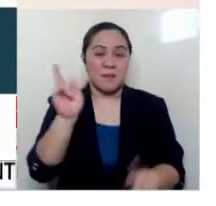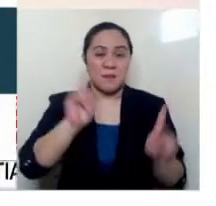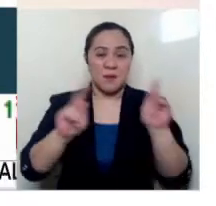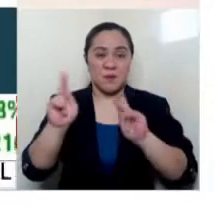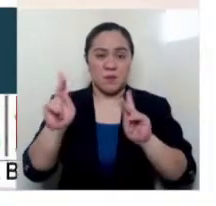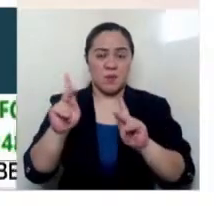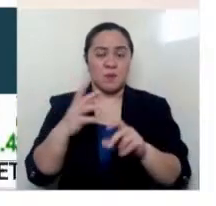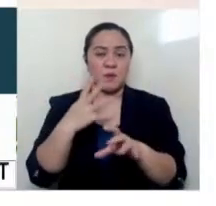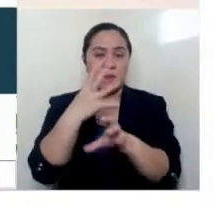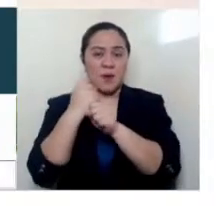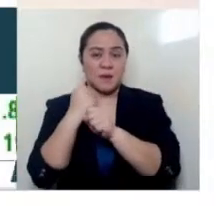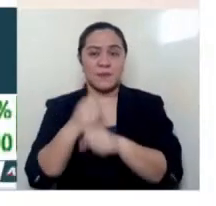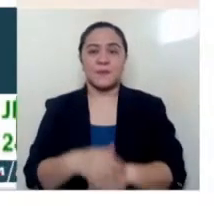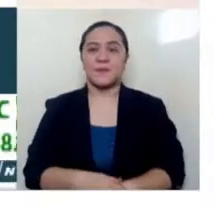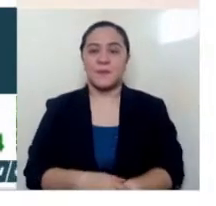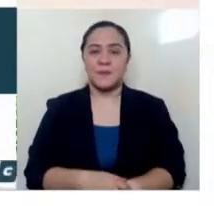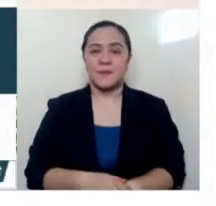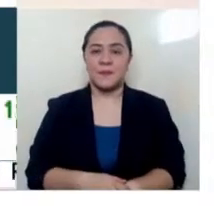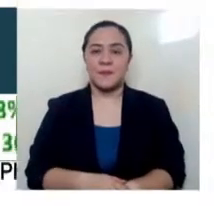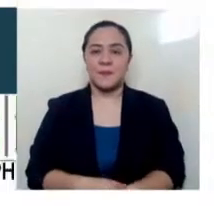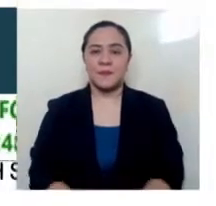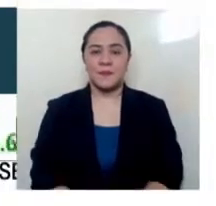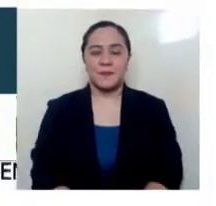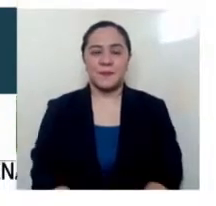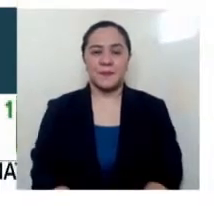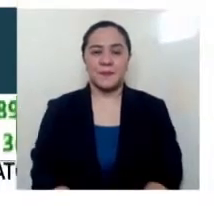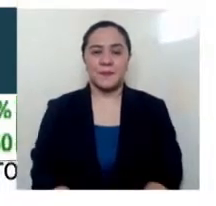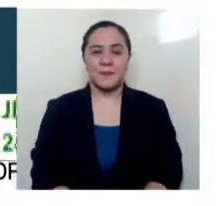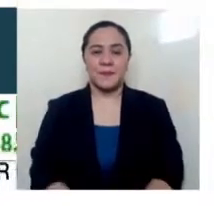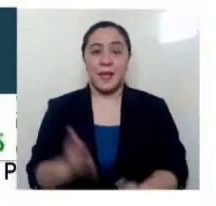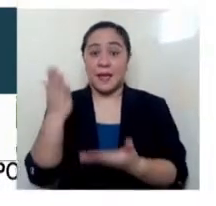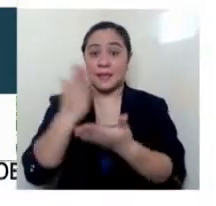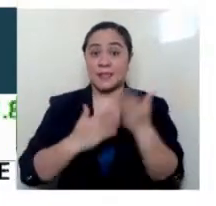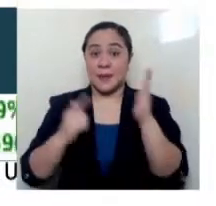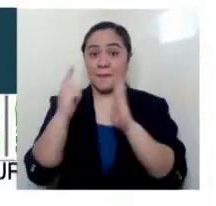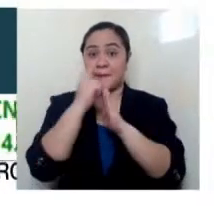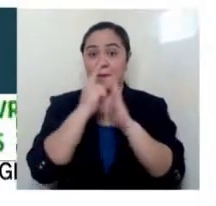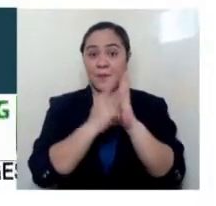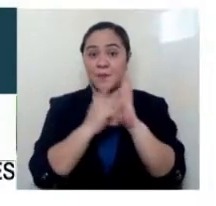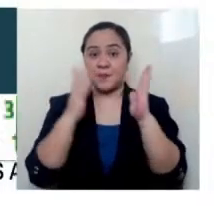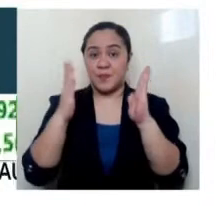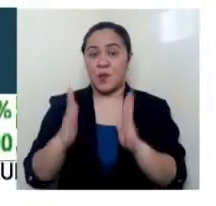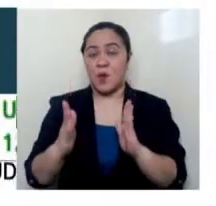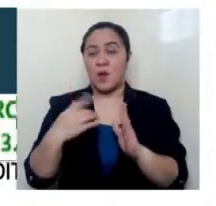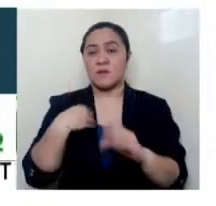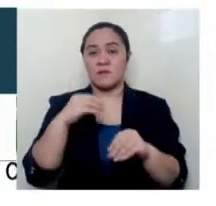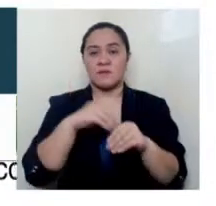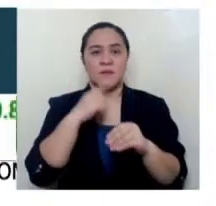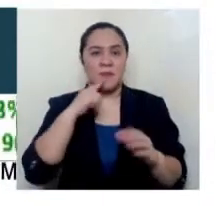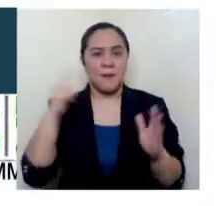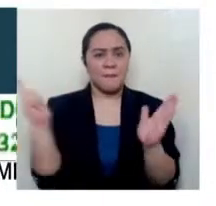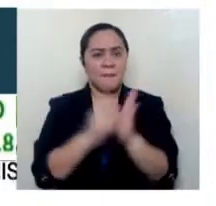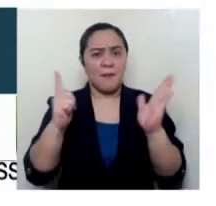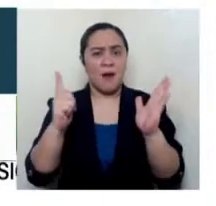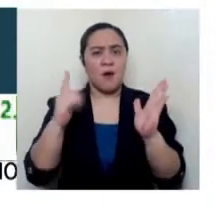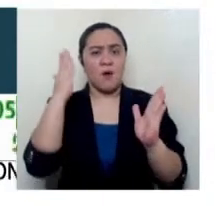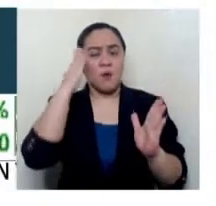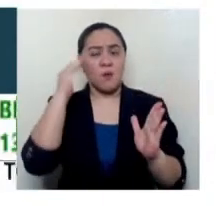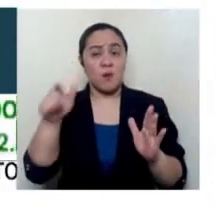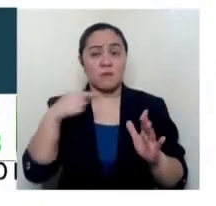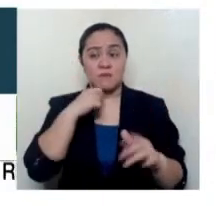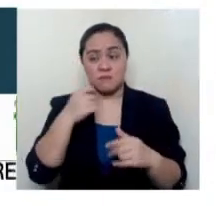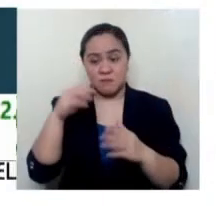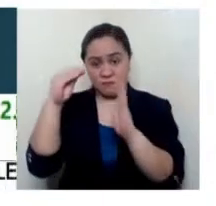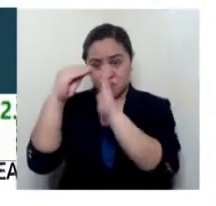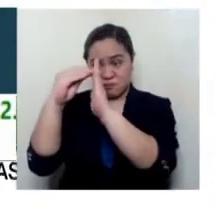get. Yeah, because actually some lawmakers have already said that it's illegal because it's not a condition